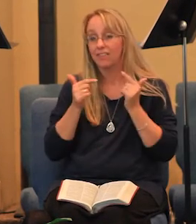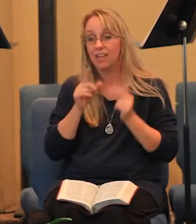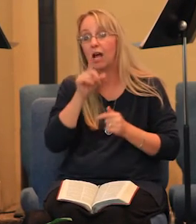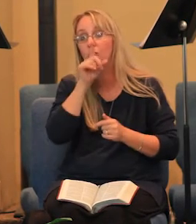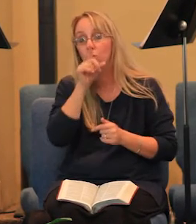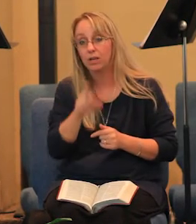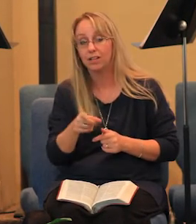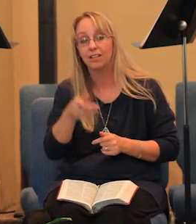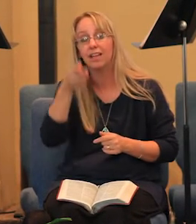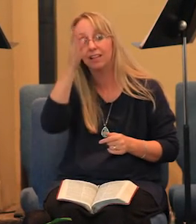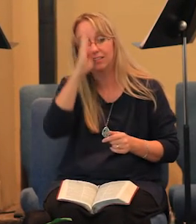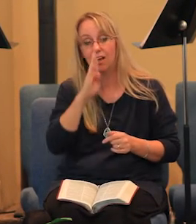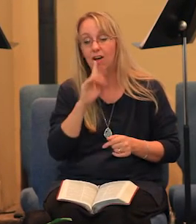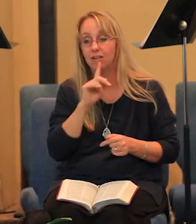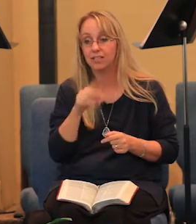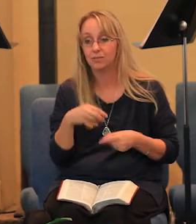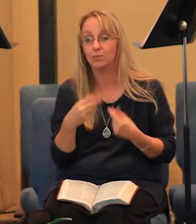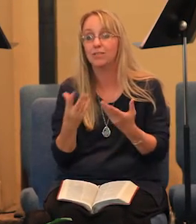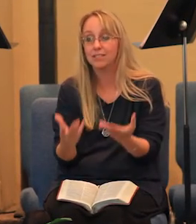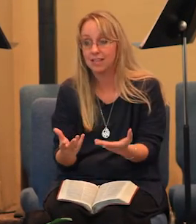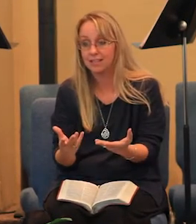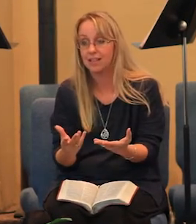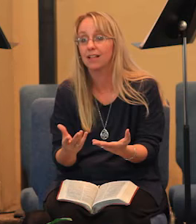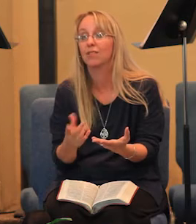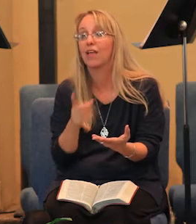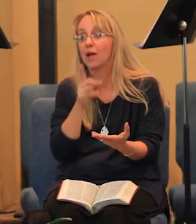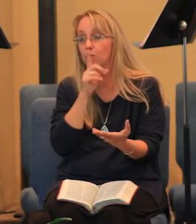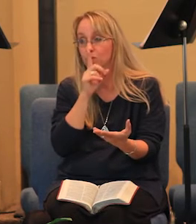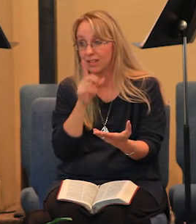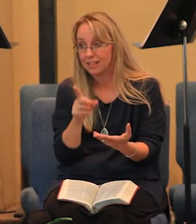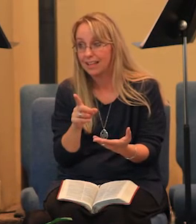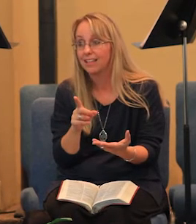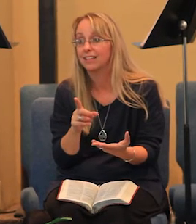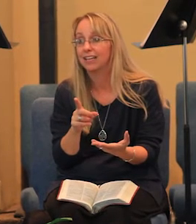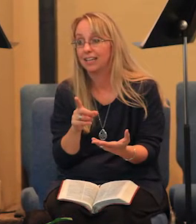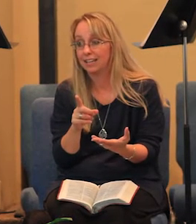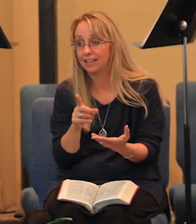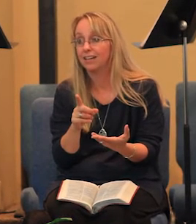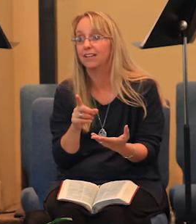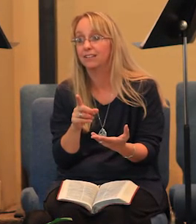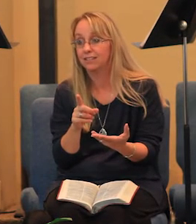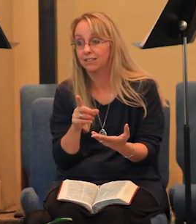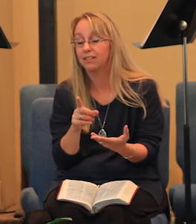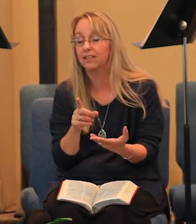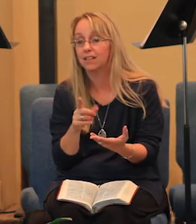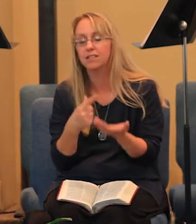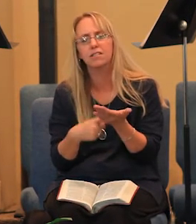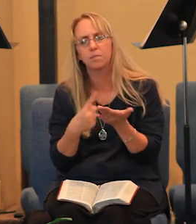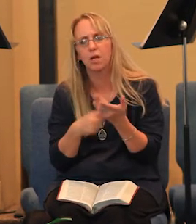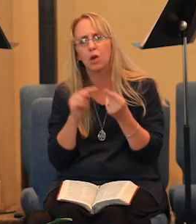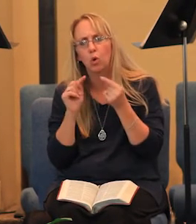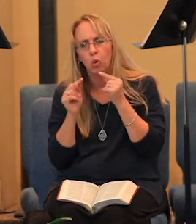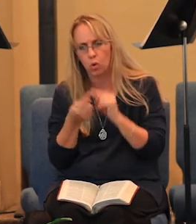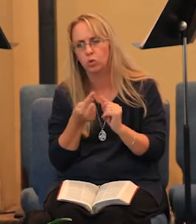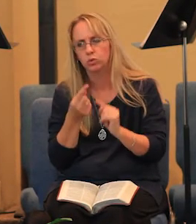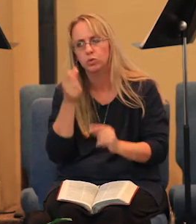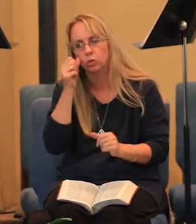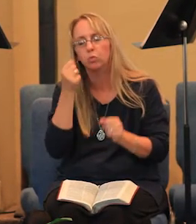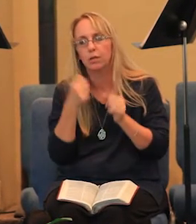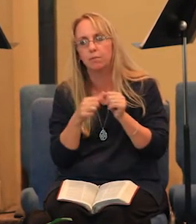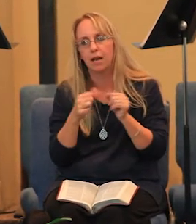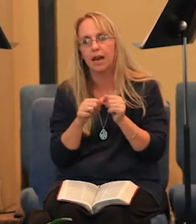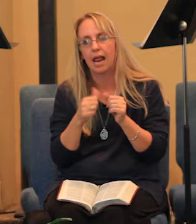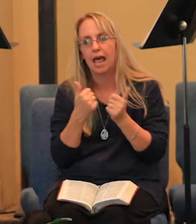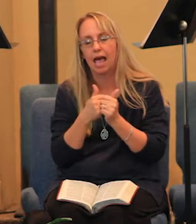Peter is presenting, the reality that Peter is living in. And sometimes it hurts to be reminded